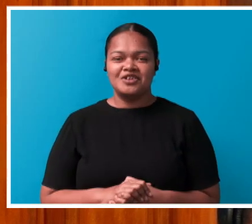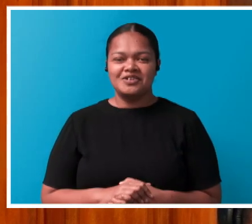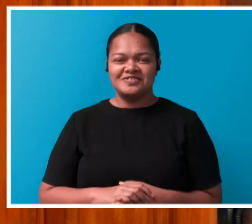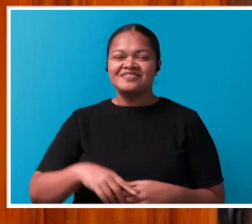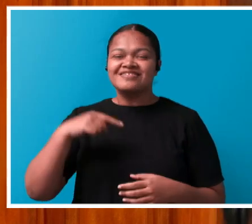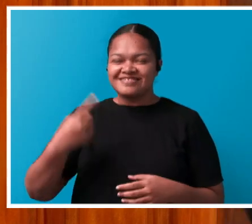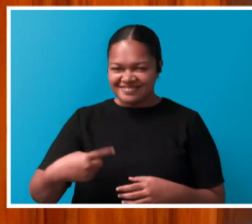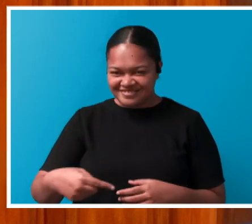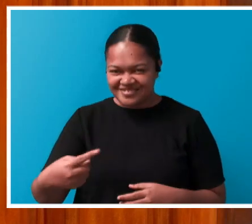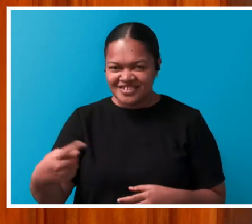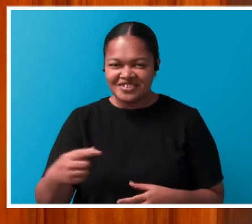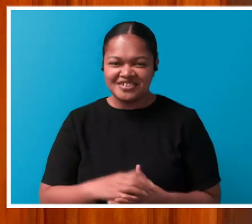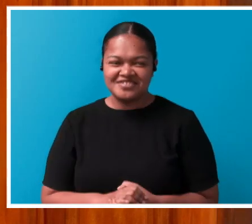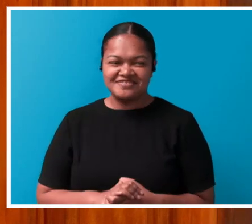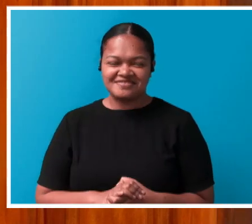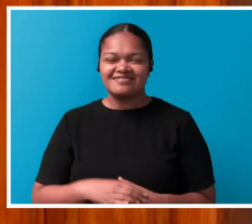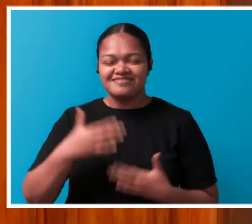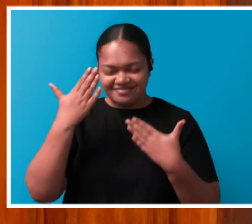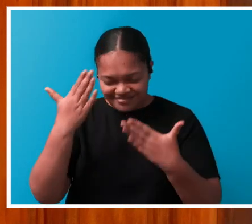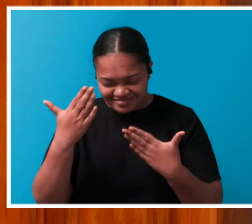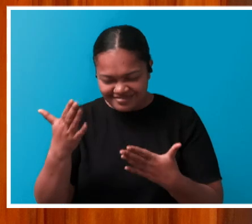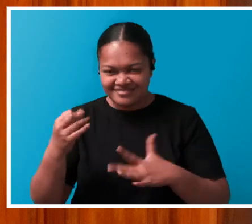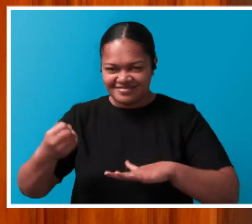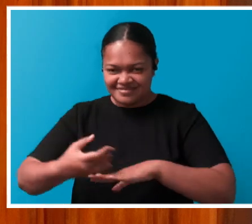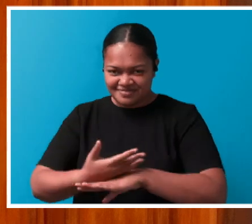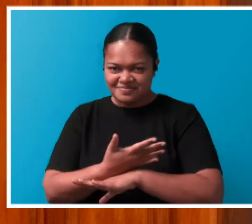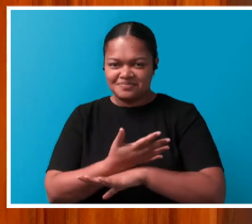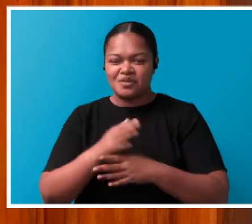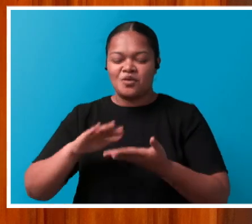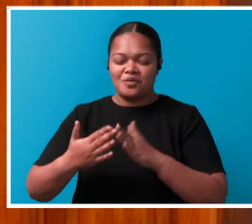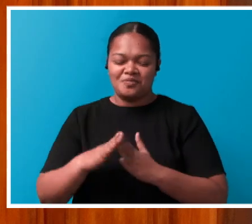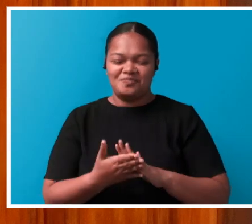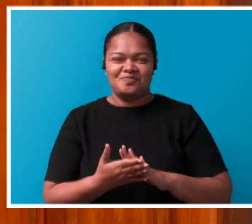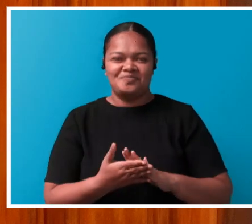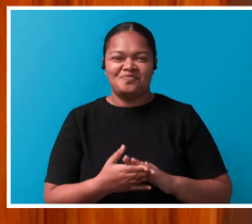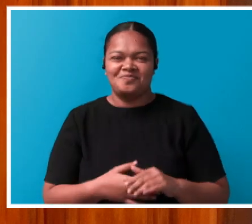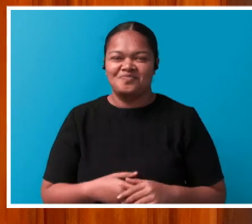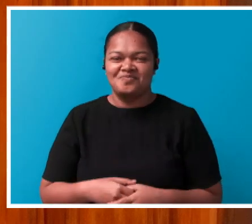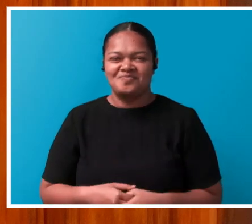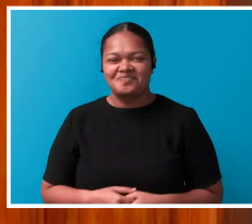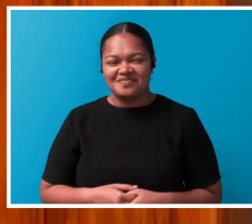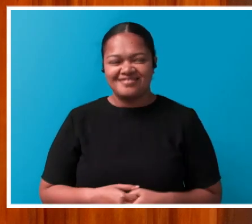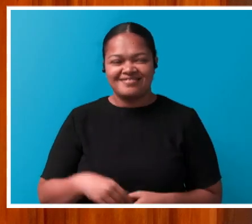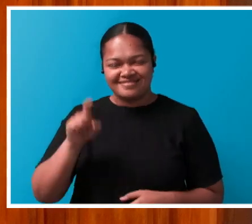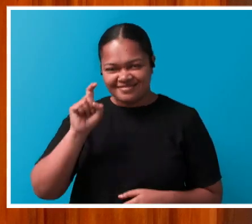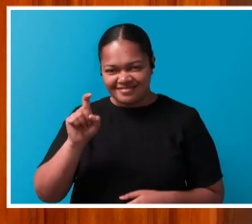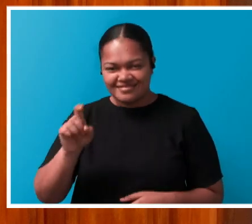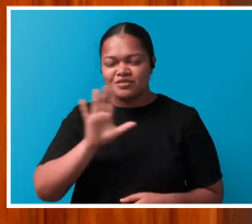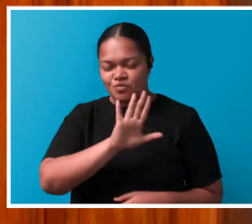continues to recognize and acknowledge the aspirations of our communities that affectionately call Fiji